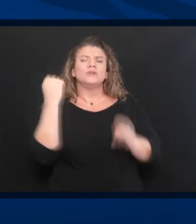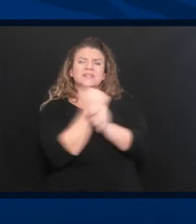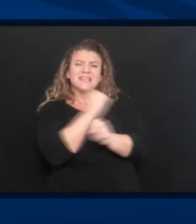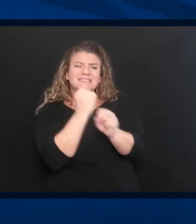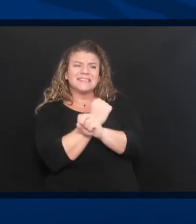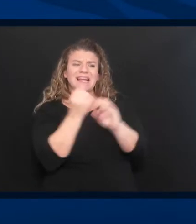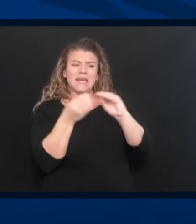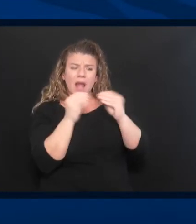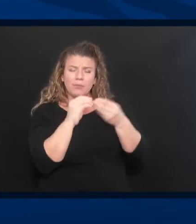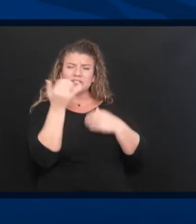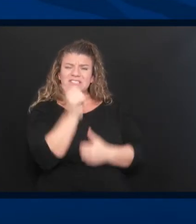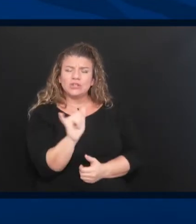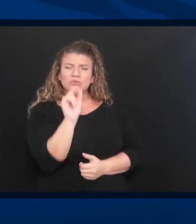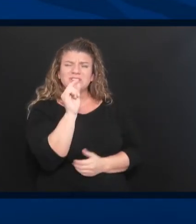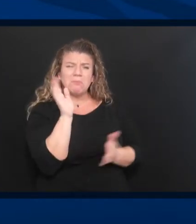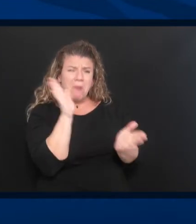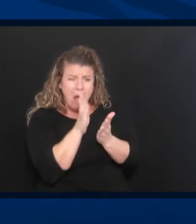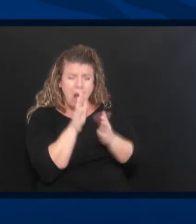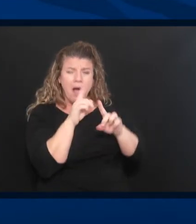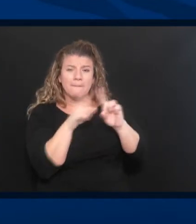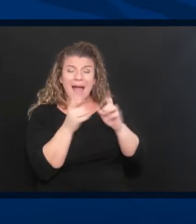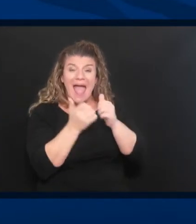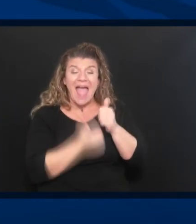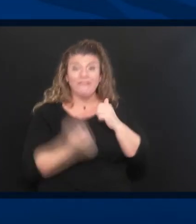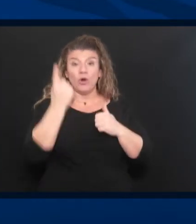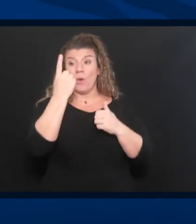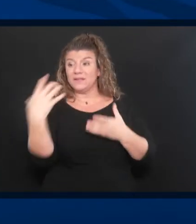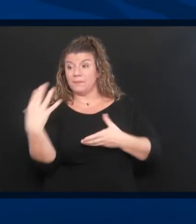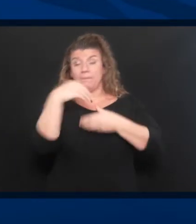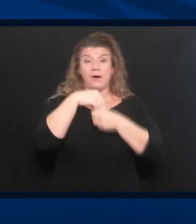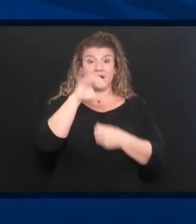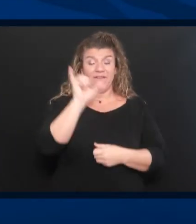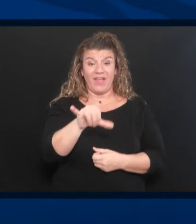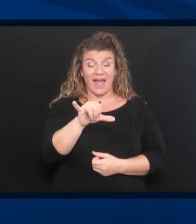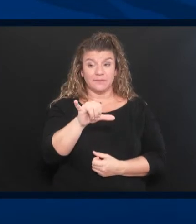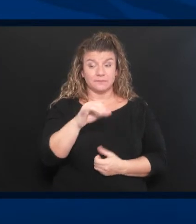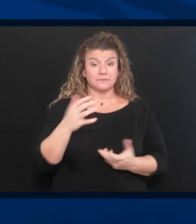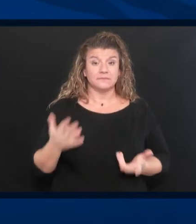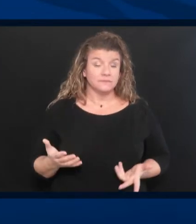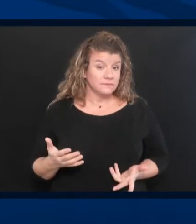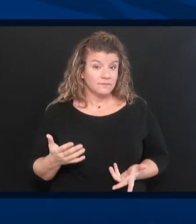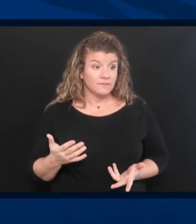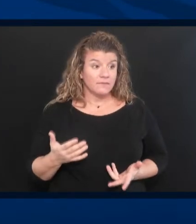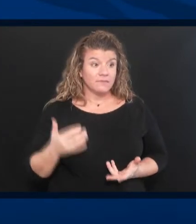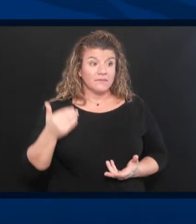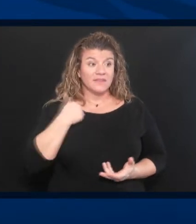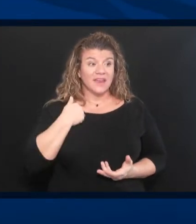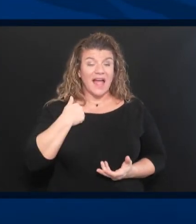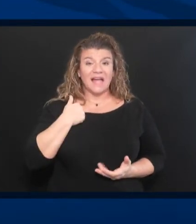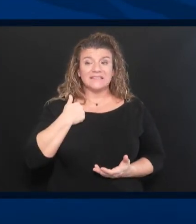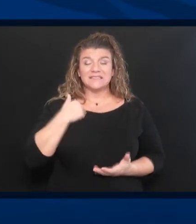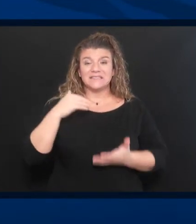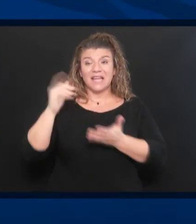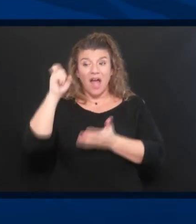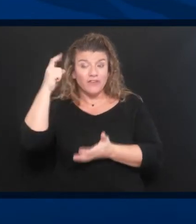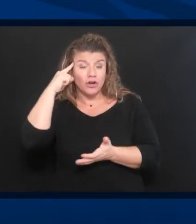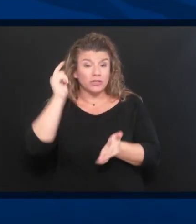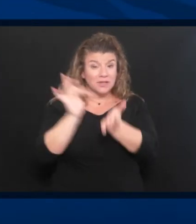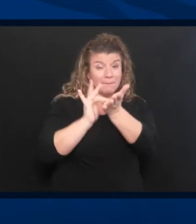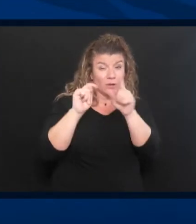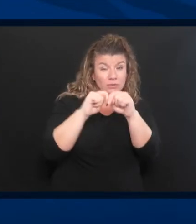small, now everyone is a part of that net. Could the governor address that, or perhaps one of the medical folks? Thank you.